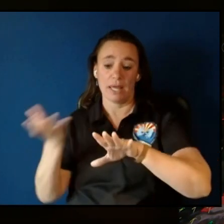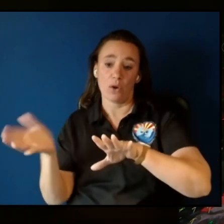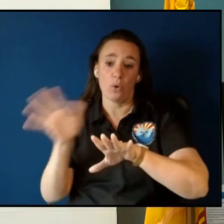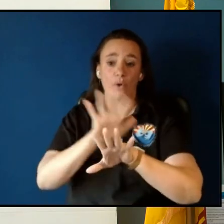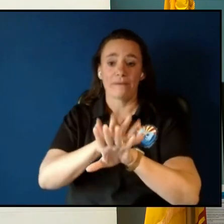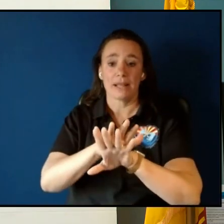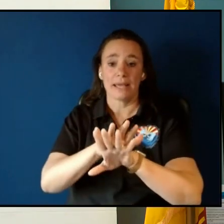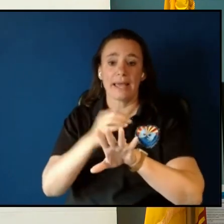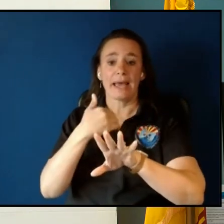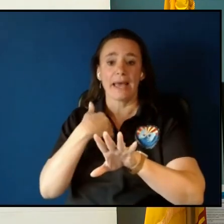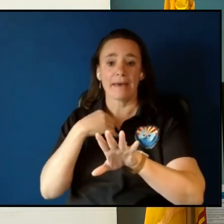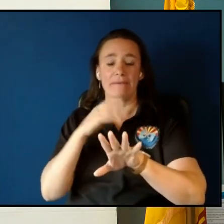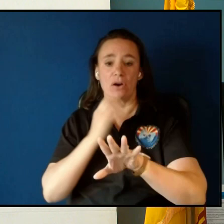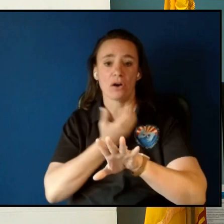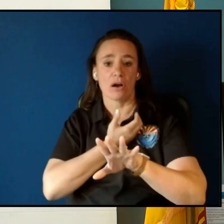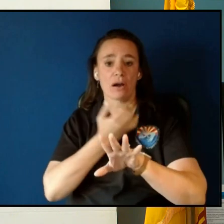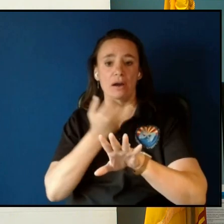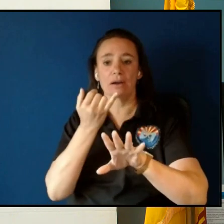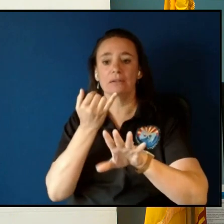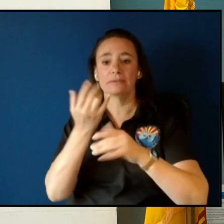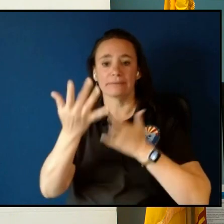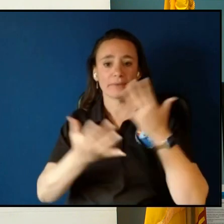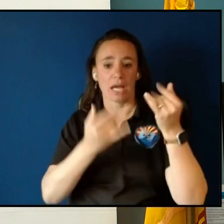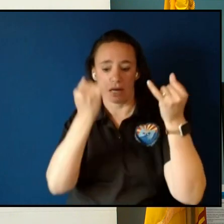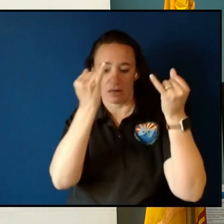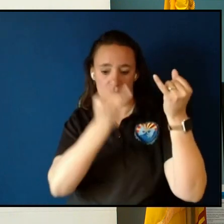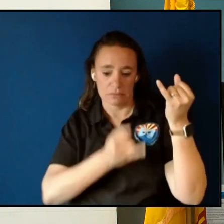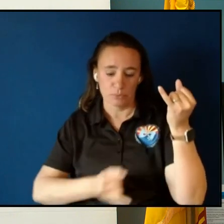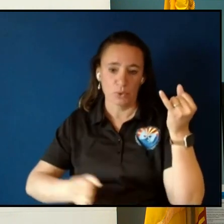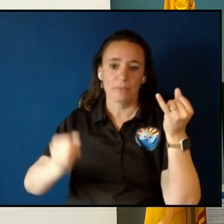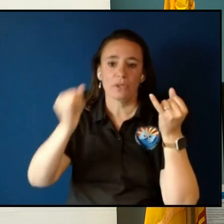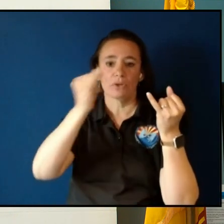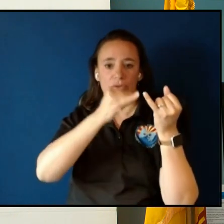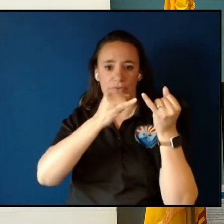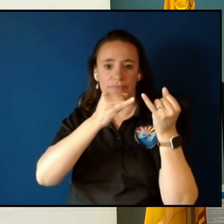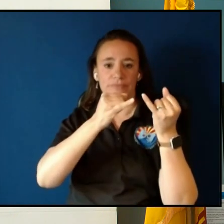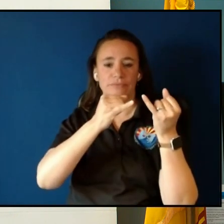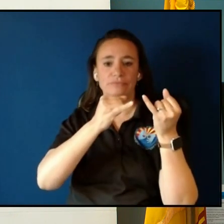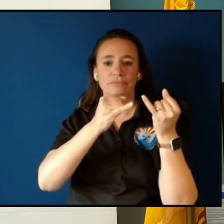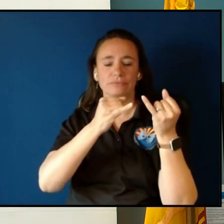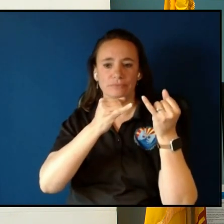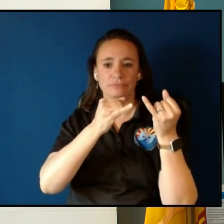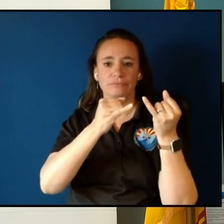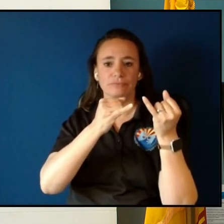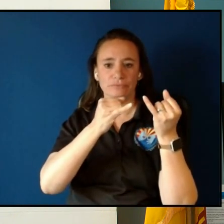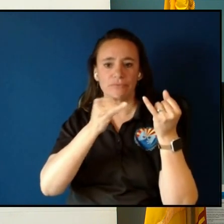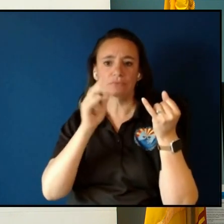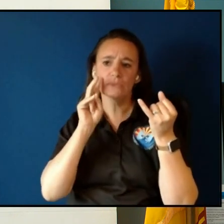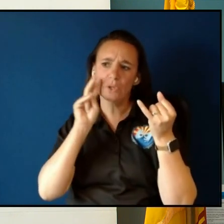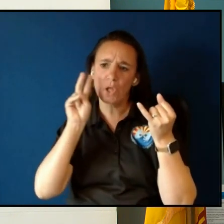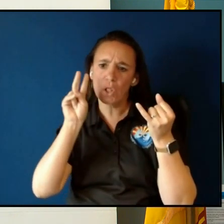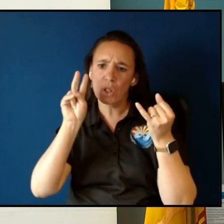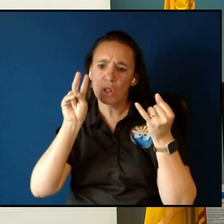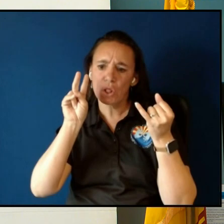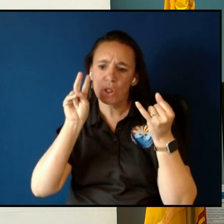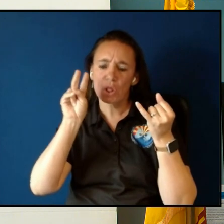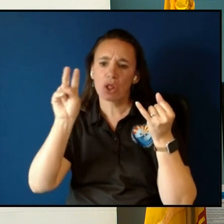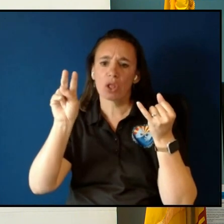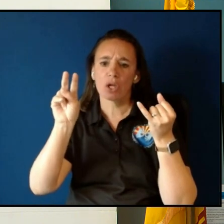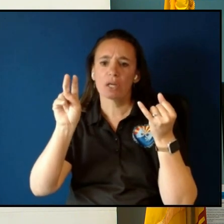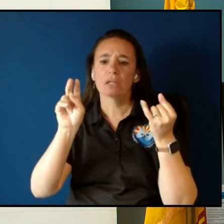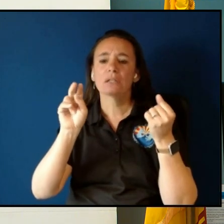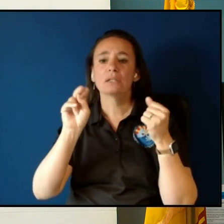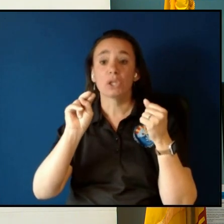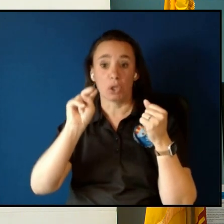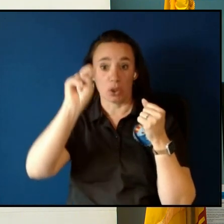fire. This is the Hermit's Peak Calf Canyon fire perimeter, and you're looking to the northeast. North is that way, and